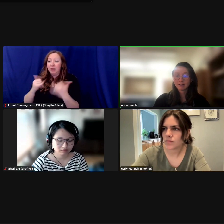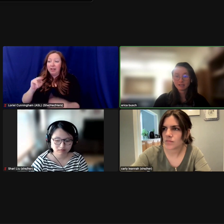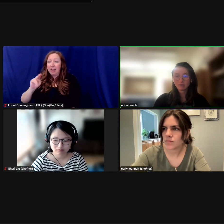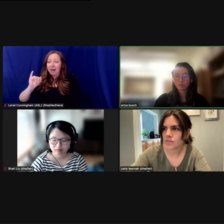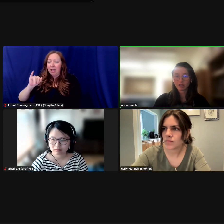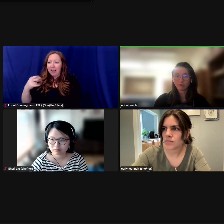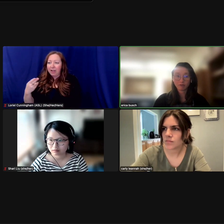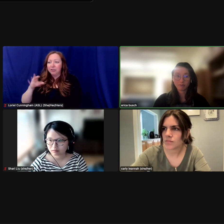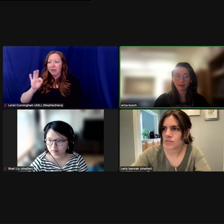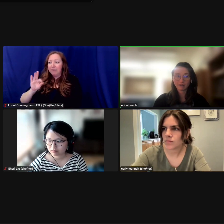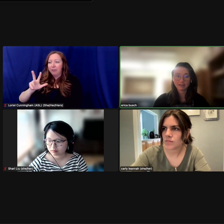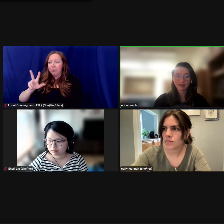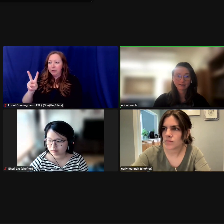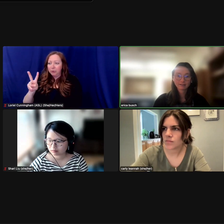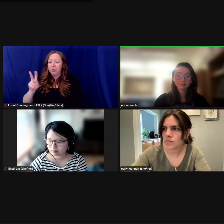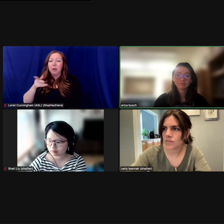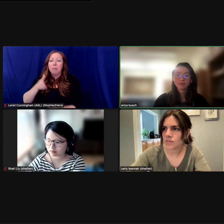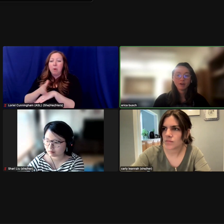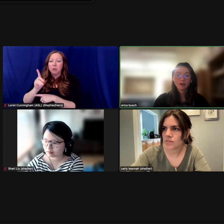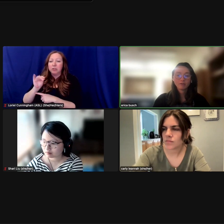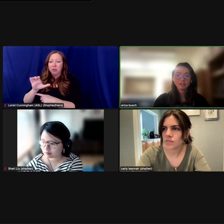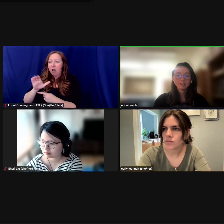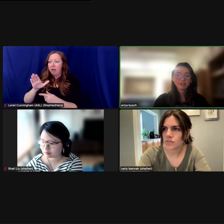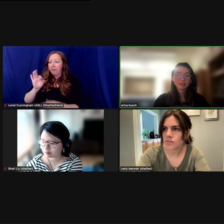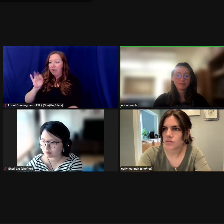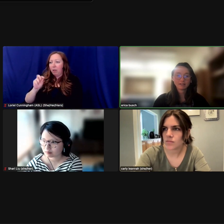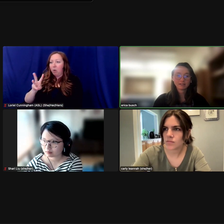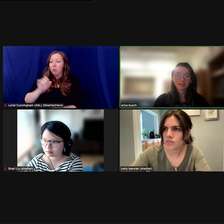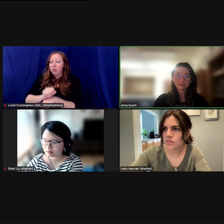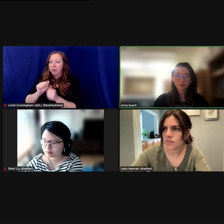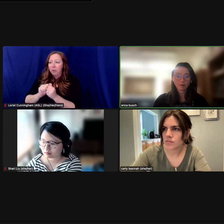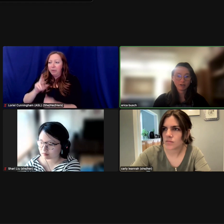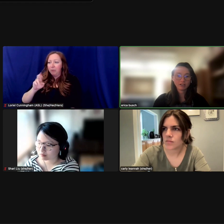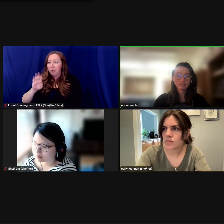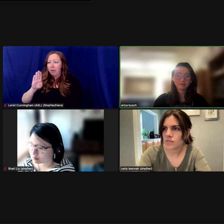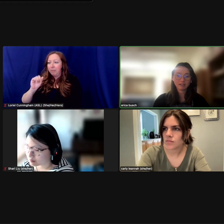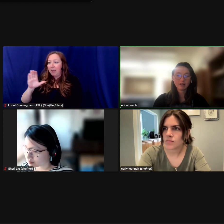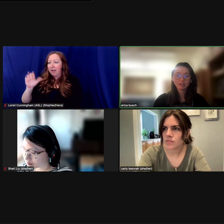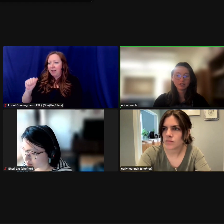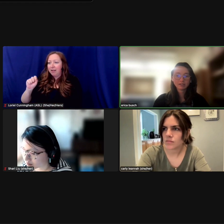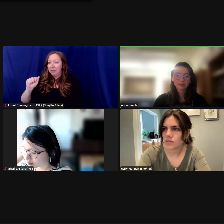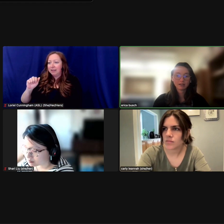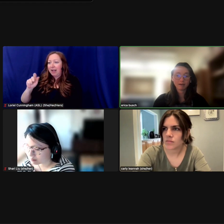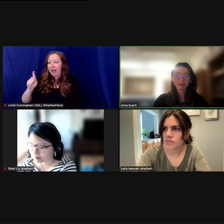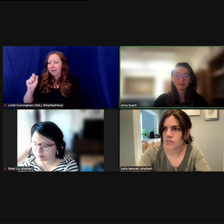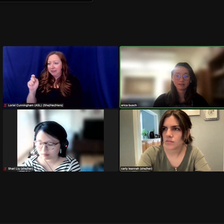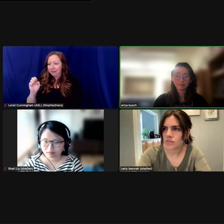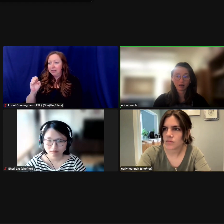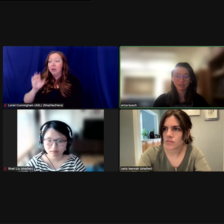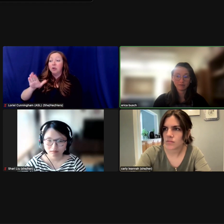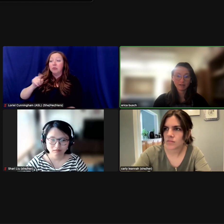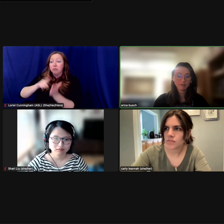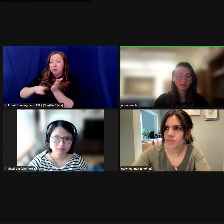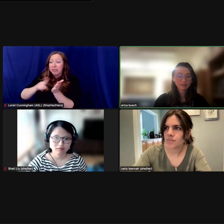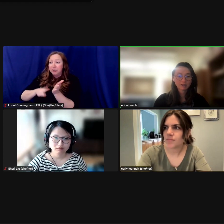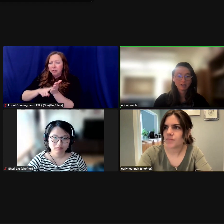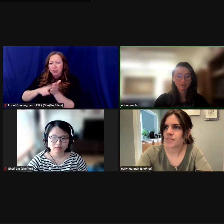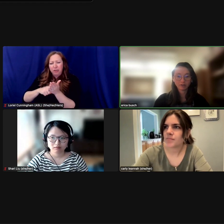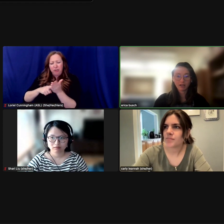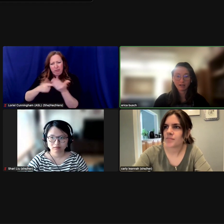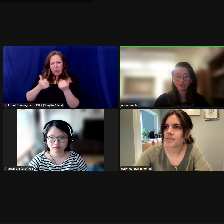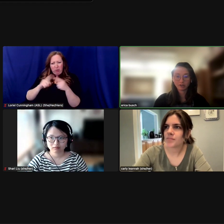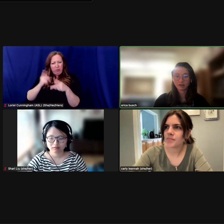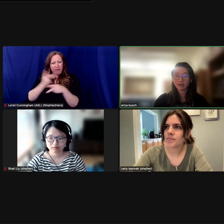at MIT, working with Rebecca Sachs. Her research investigates the origins of intelligence in the minds and brains of